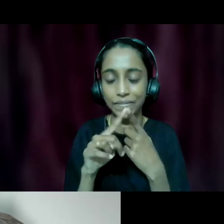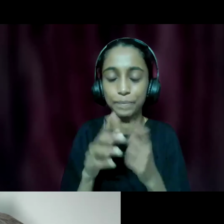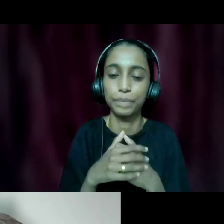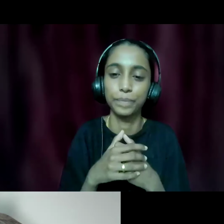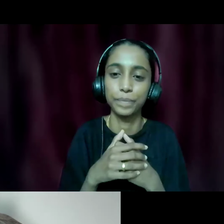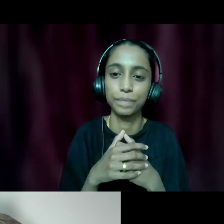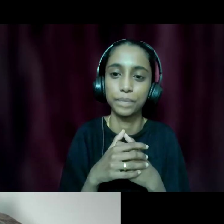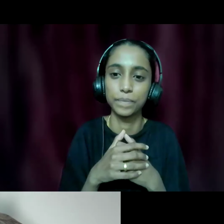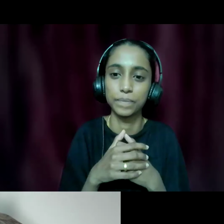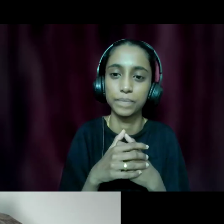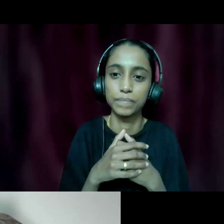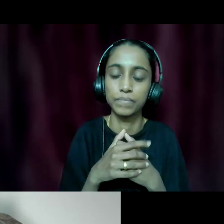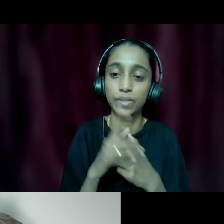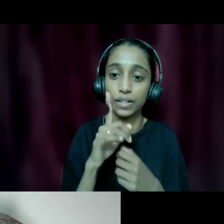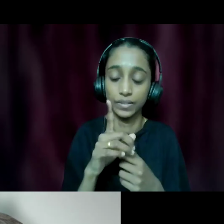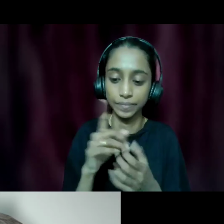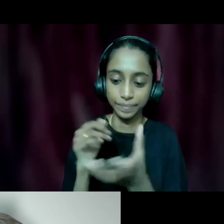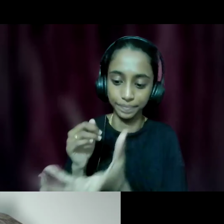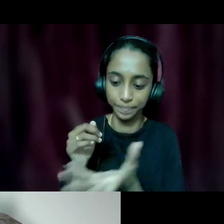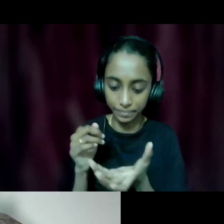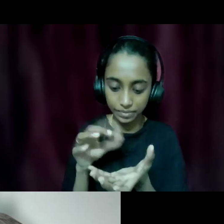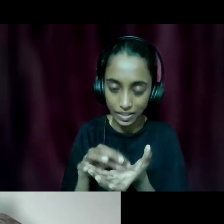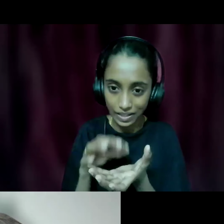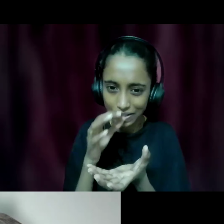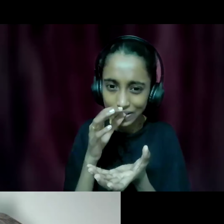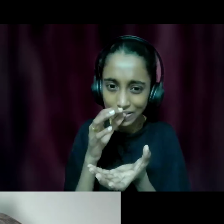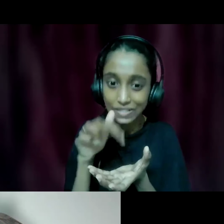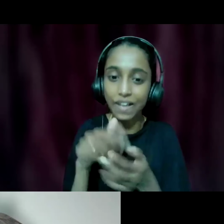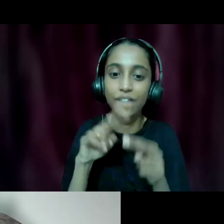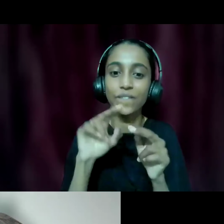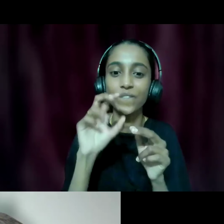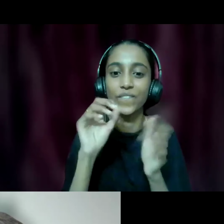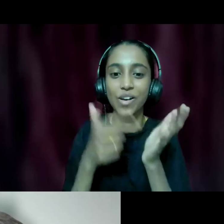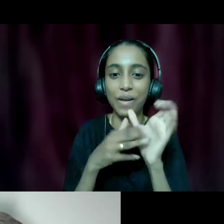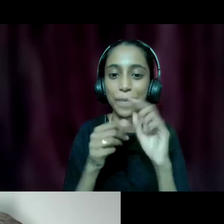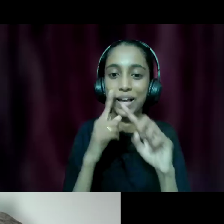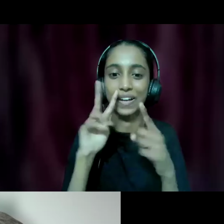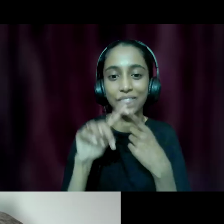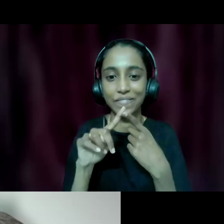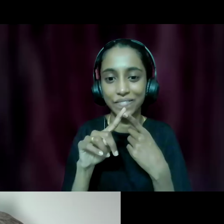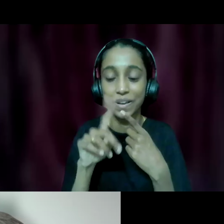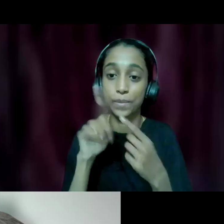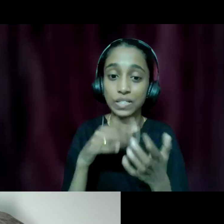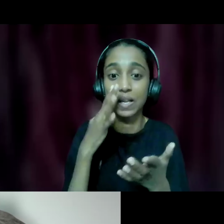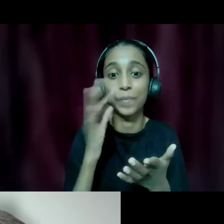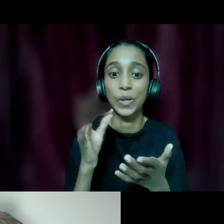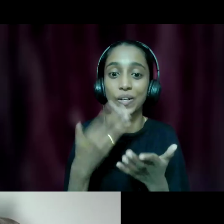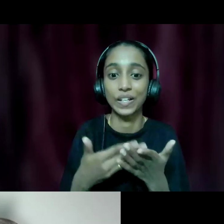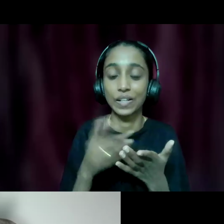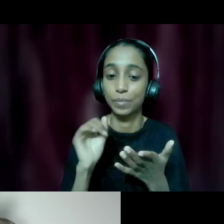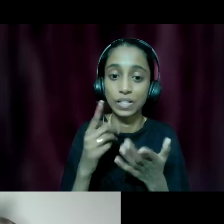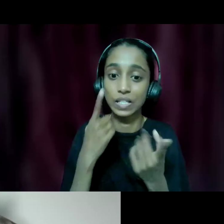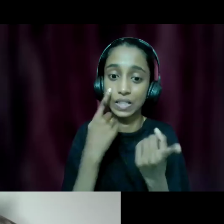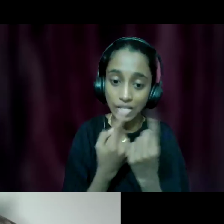So, tasting the dish is formative assessment where it is important to keep assessing